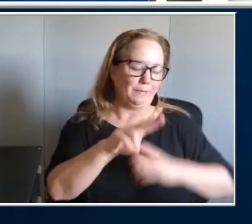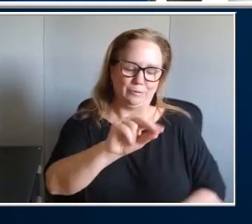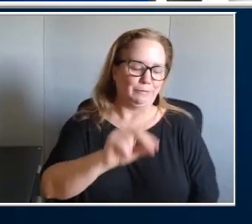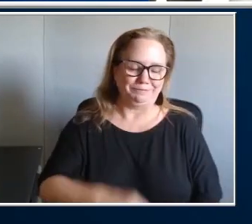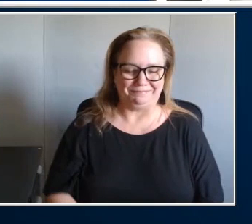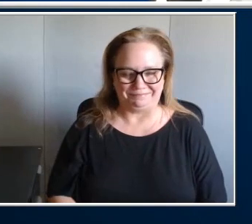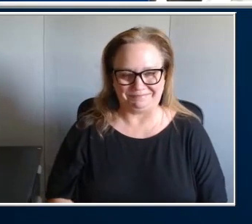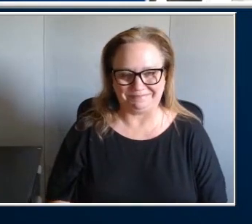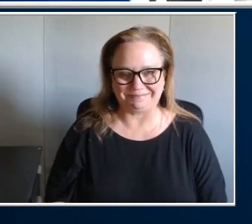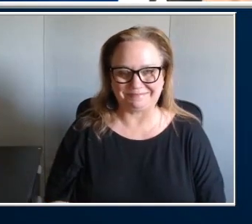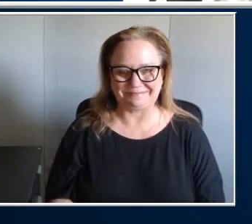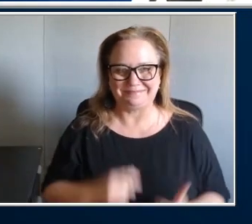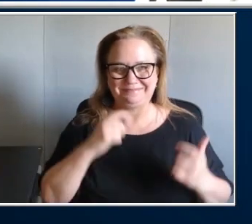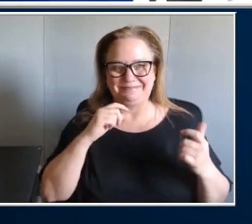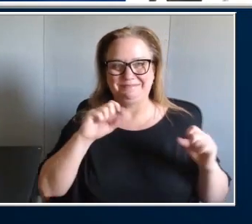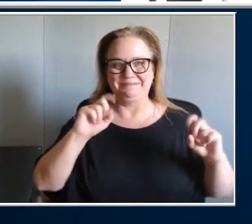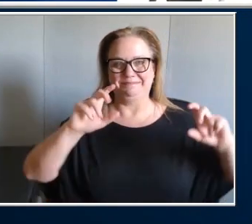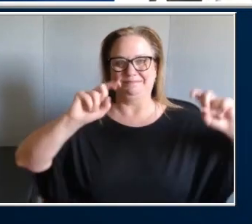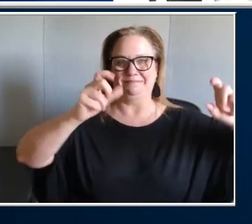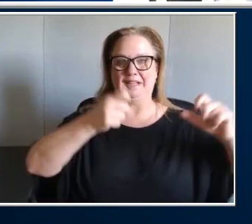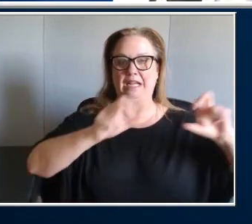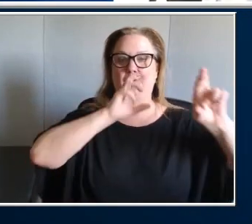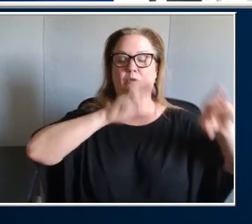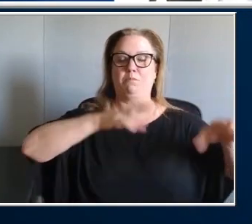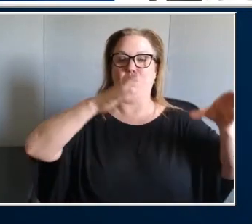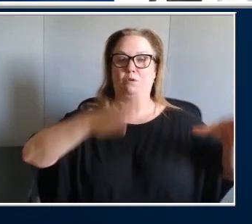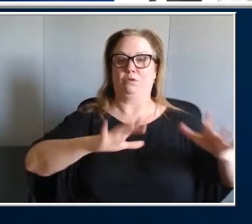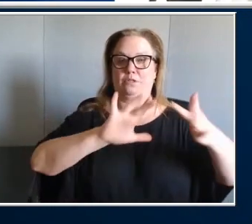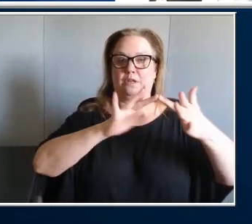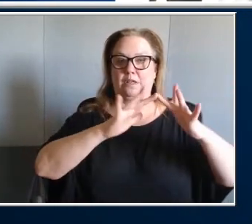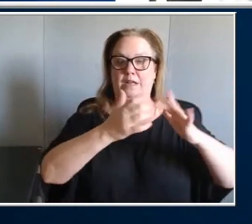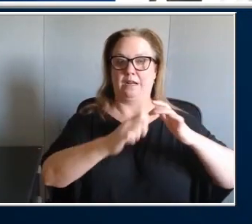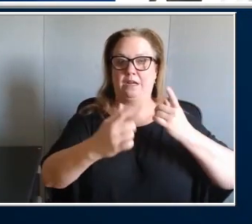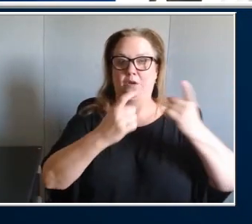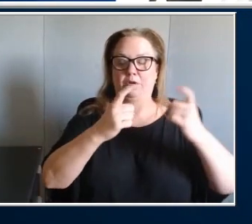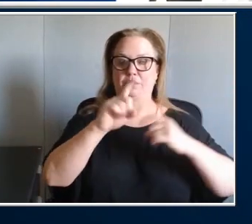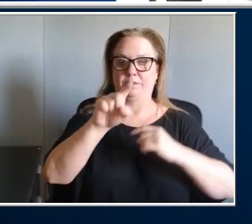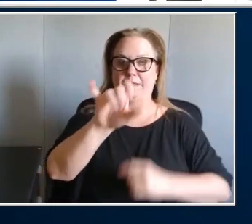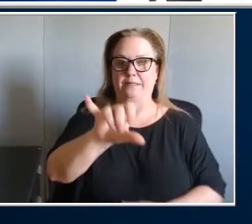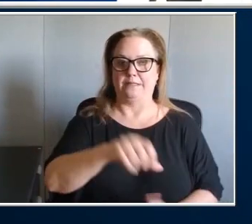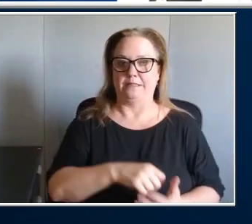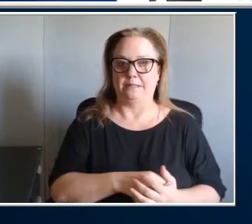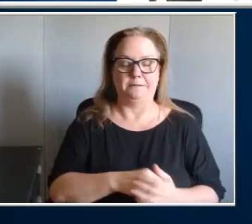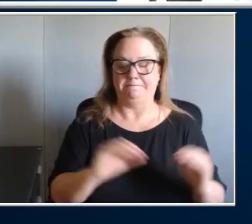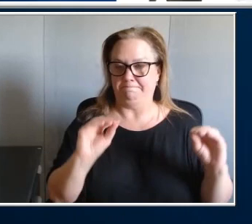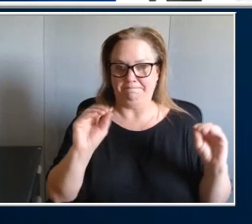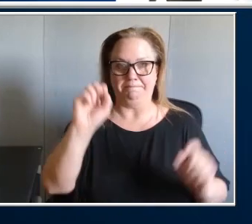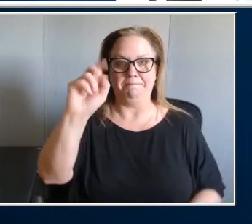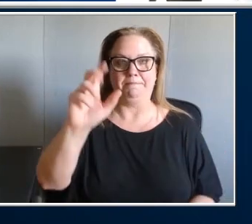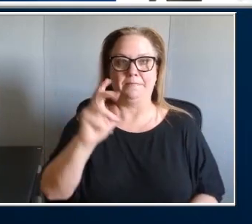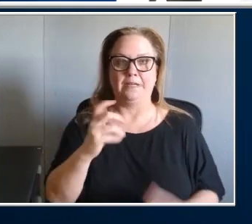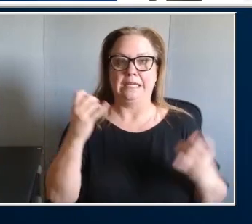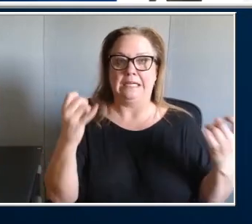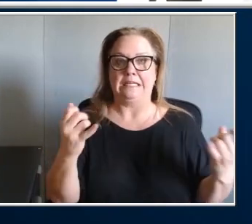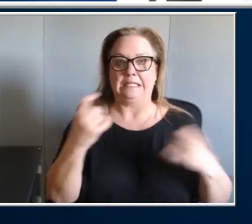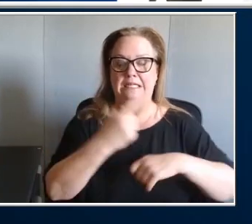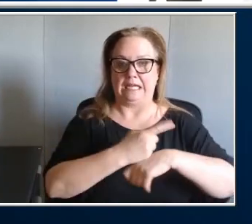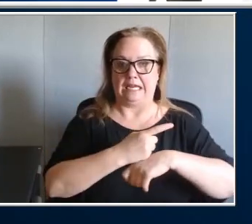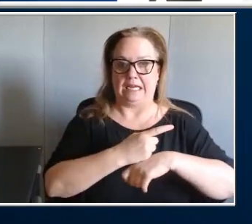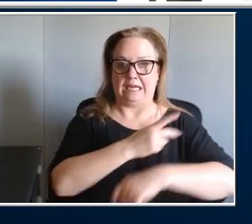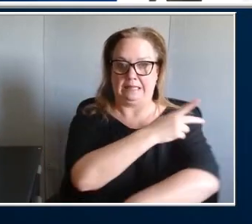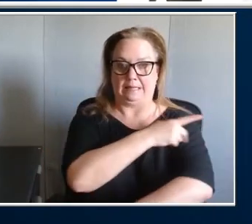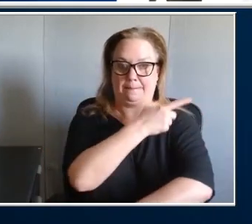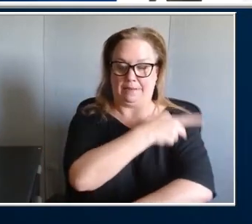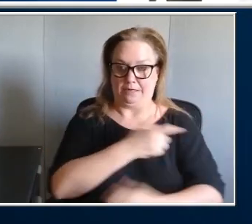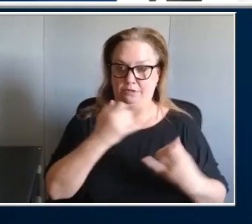So let's see if there's any reporters on the line with any questions about that. None? All right. And so today, Dr. Thornton, those patients are doing well